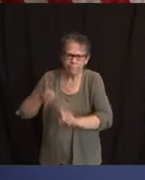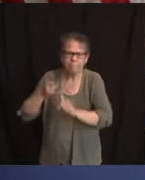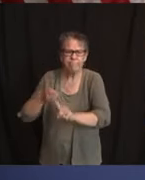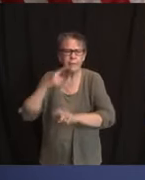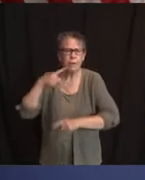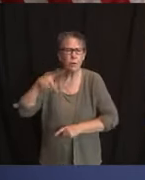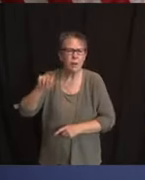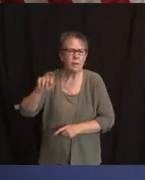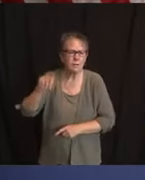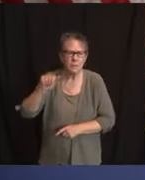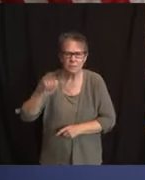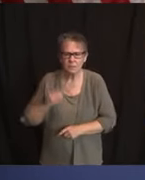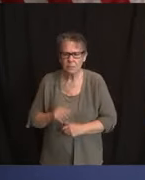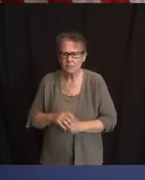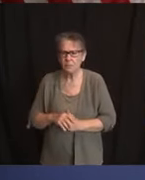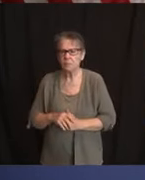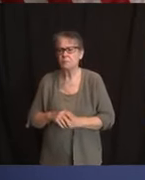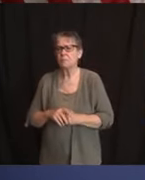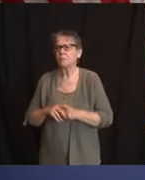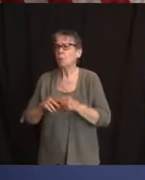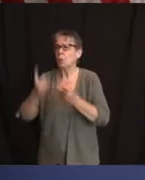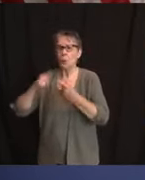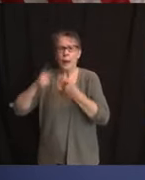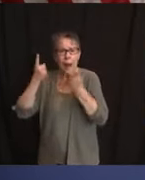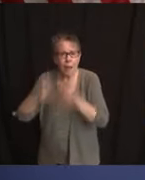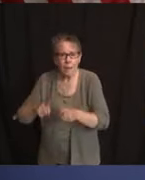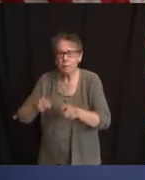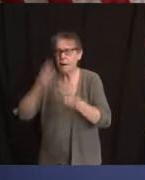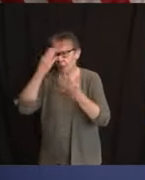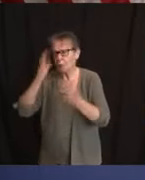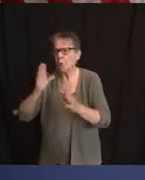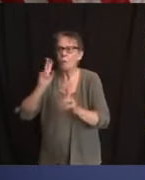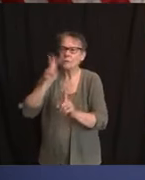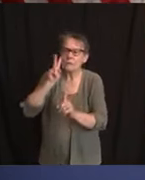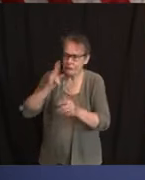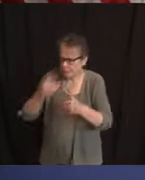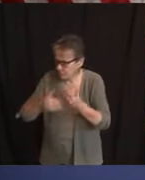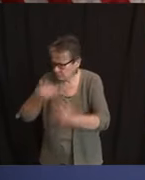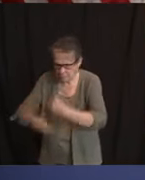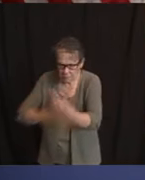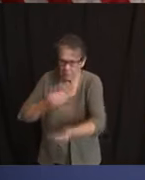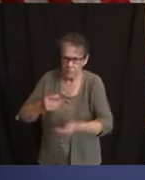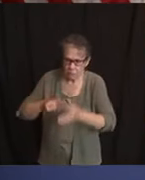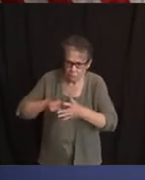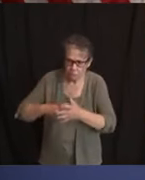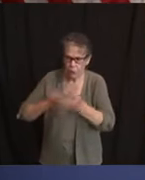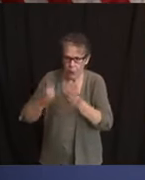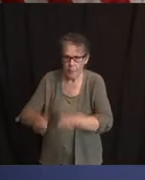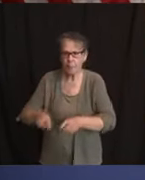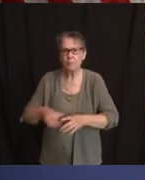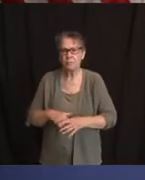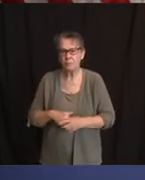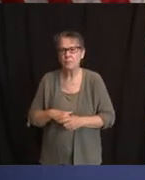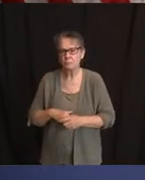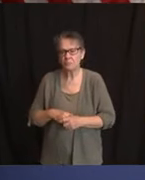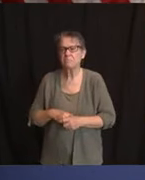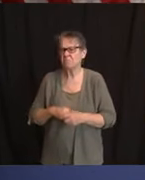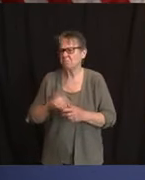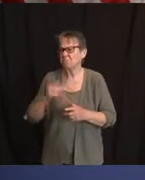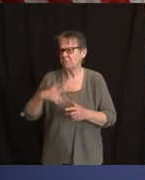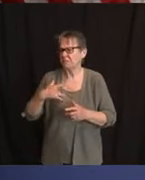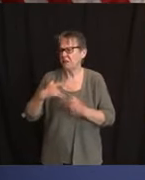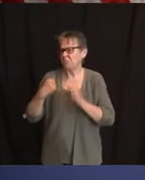determined, but we were thrilled to have Rosie and Sharif both with us on Saturday. I think it looks great. Judy will come back to you. I don't